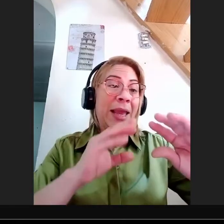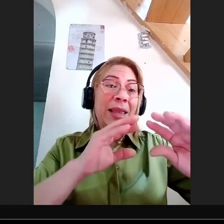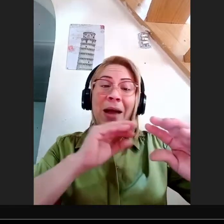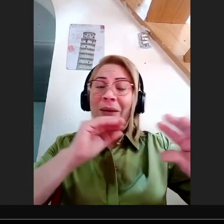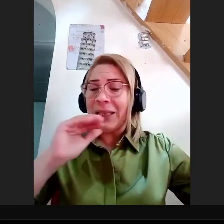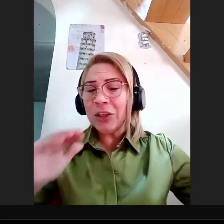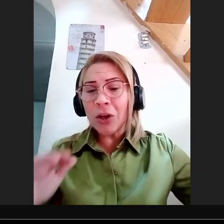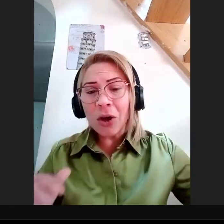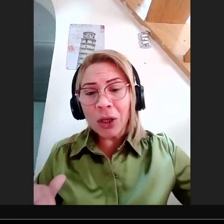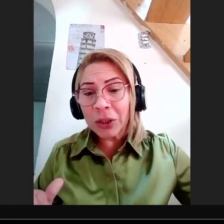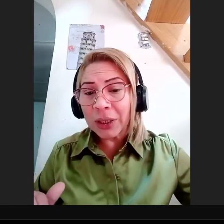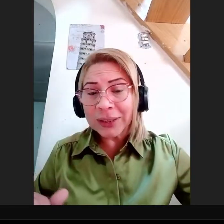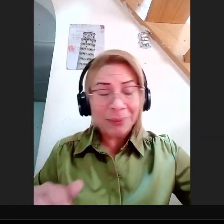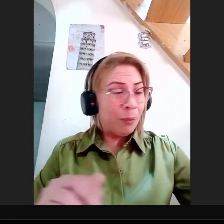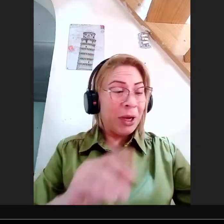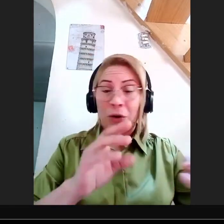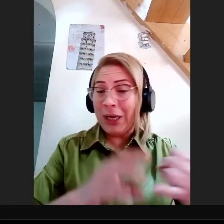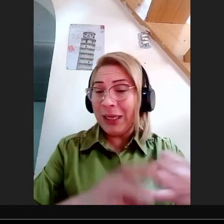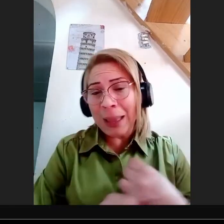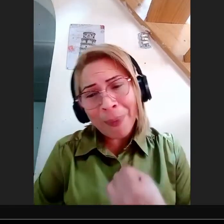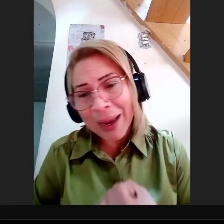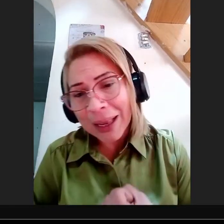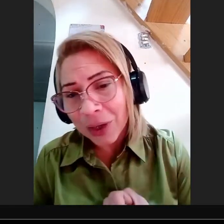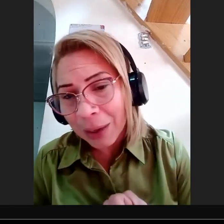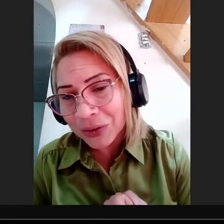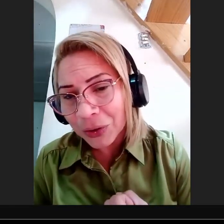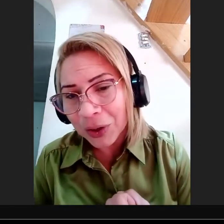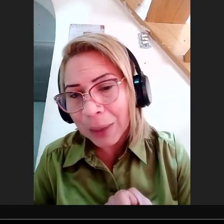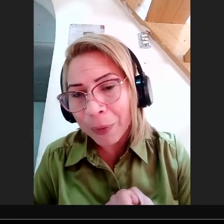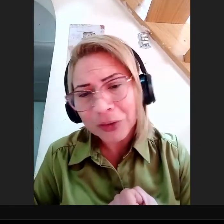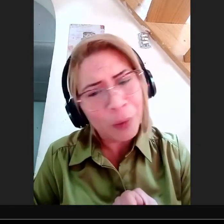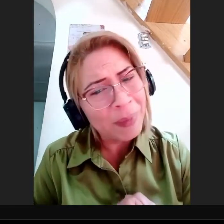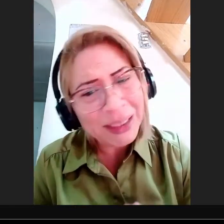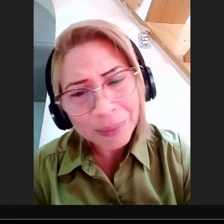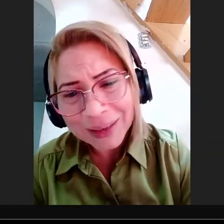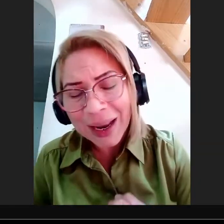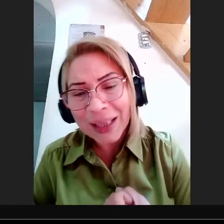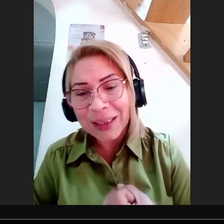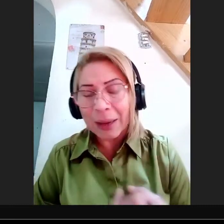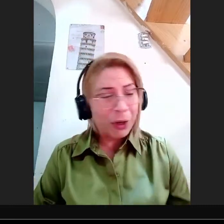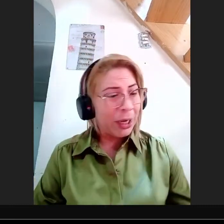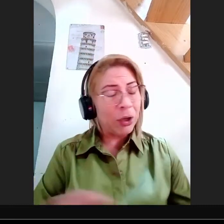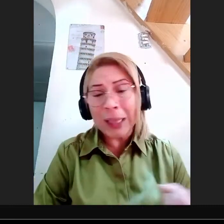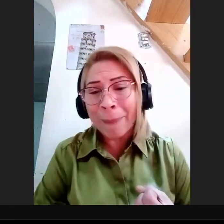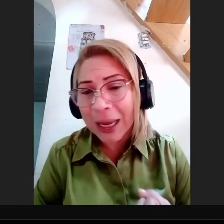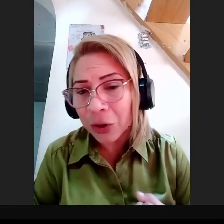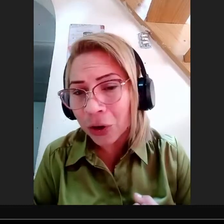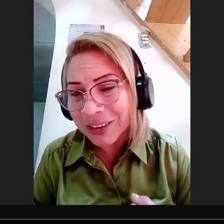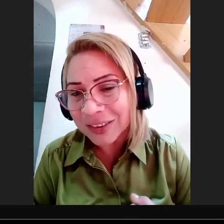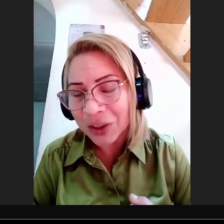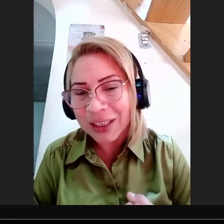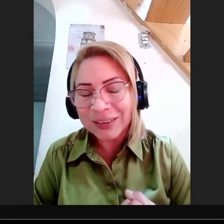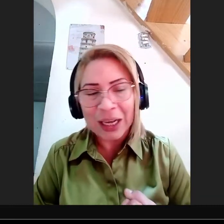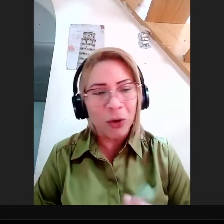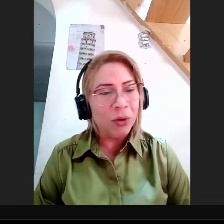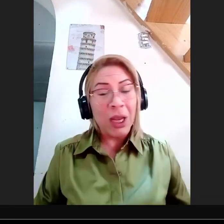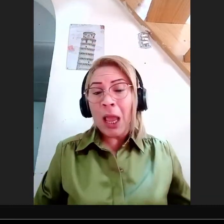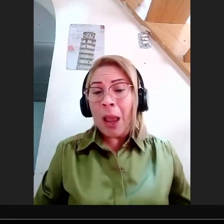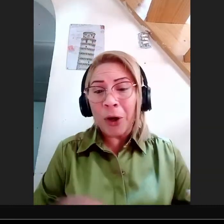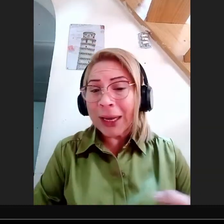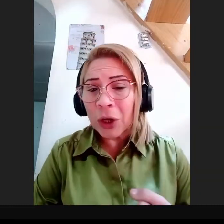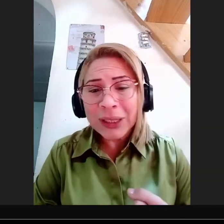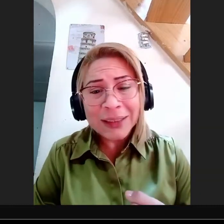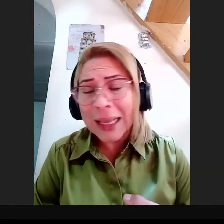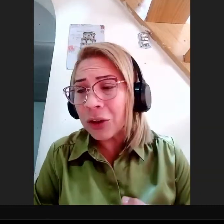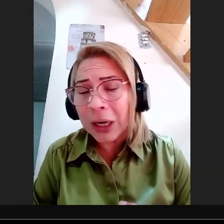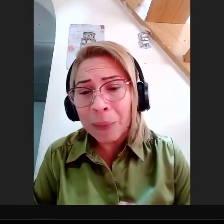plantation, for the ranch, that they keep on reducing costs because people are not being paid because they are